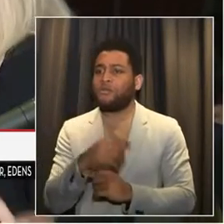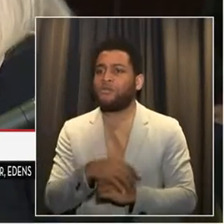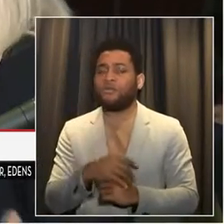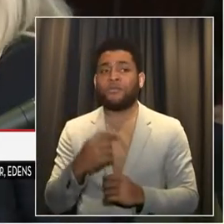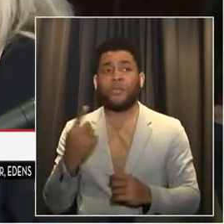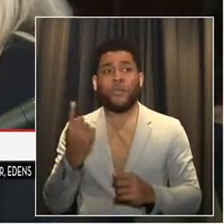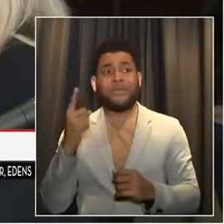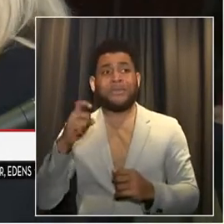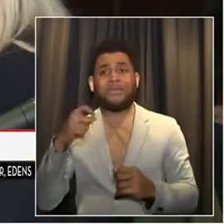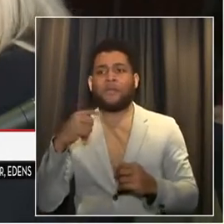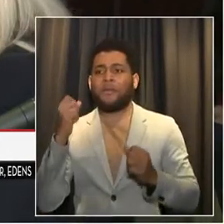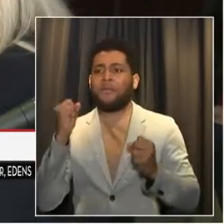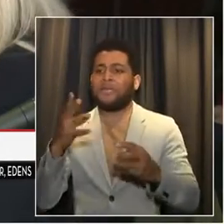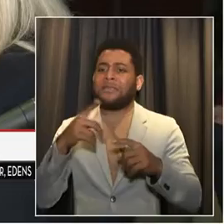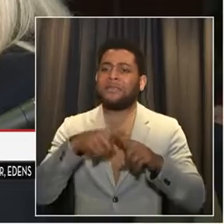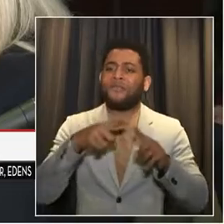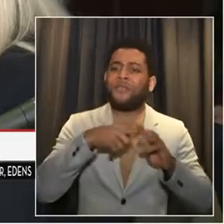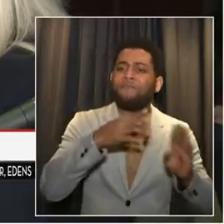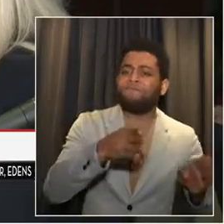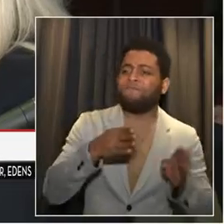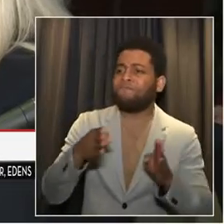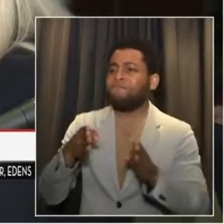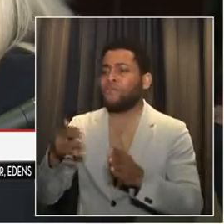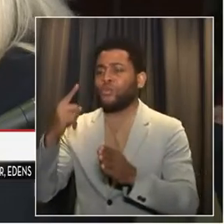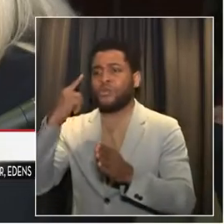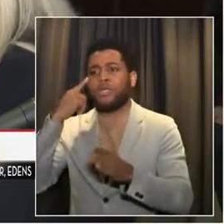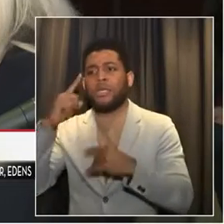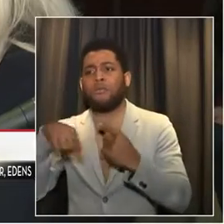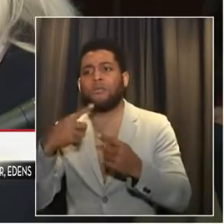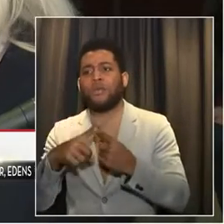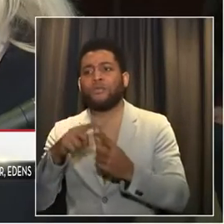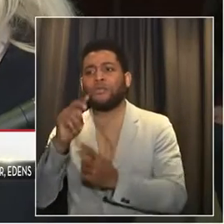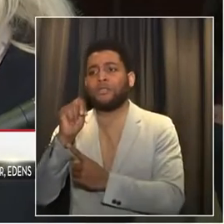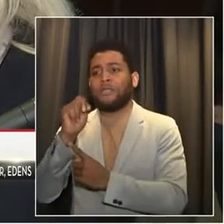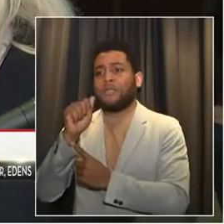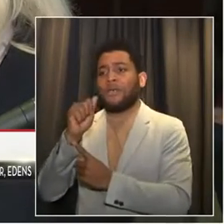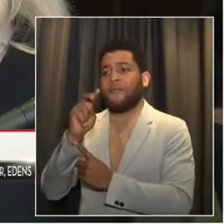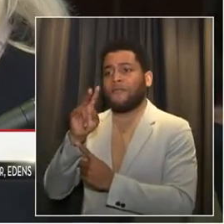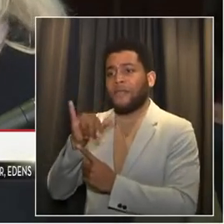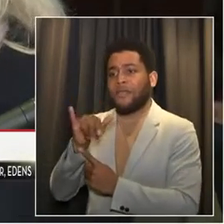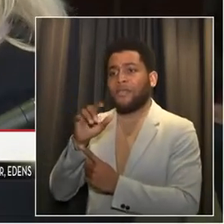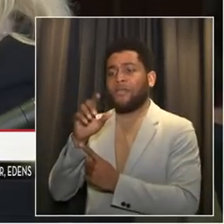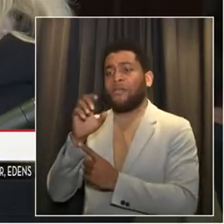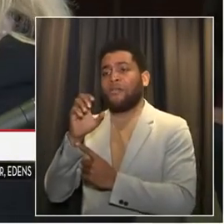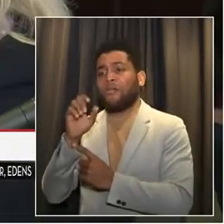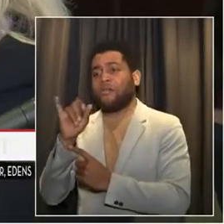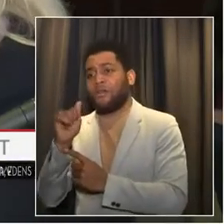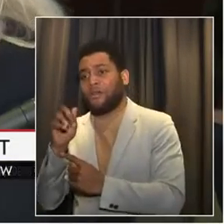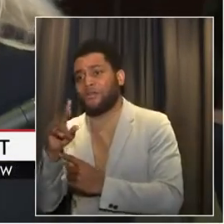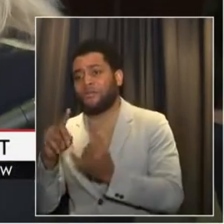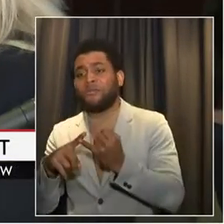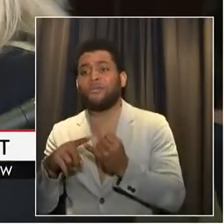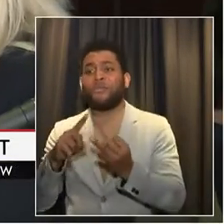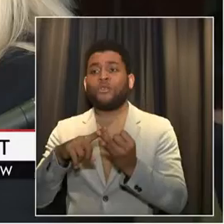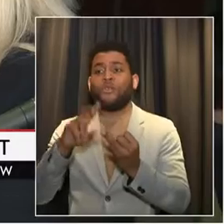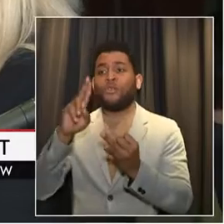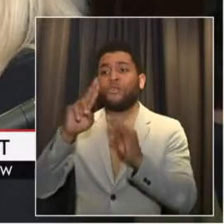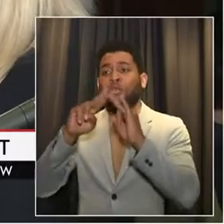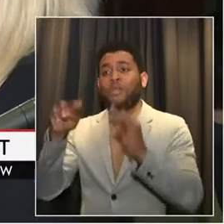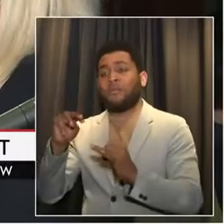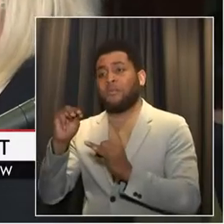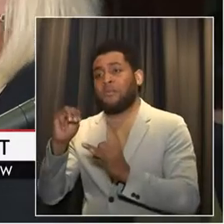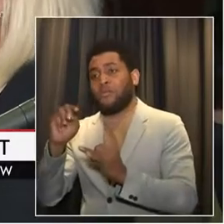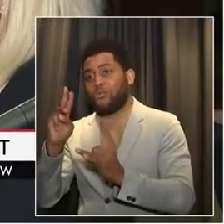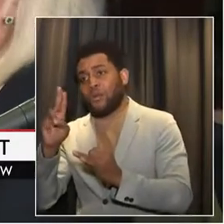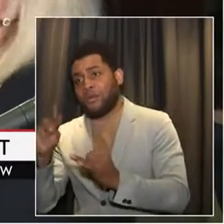think about the yards, I think about Union Market, we've stayed true to our visions, but I think